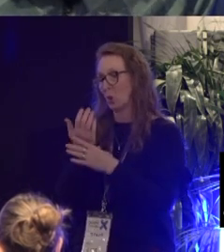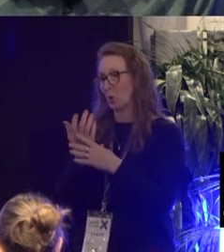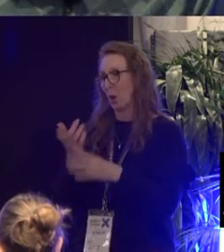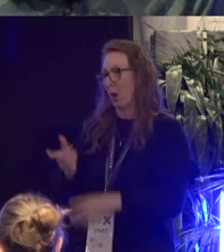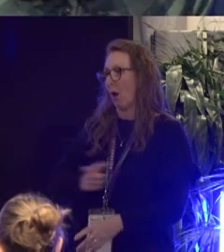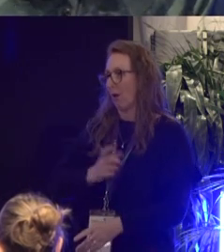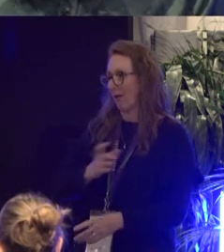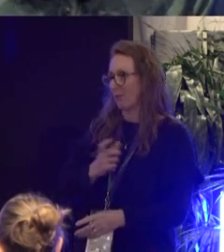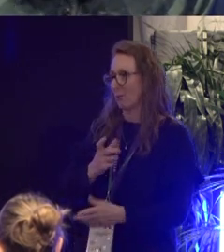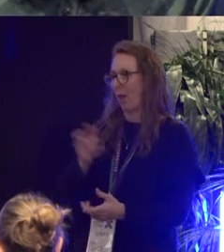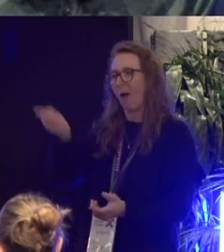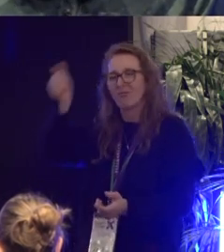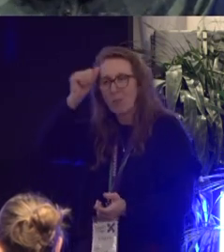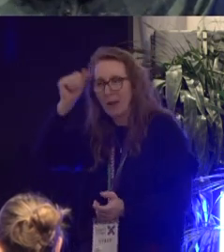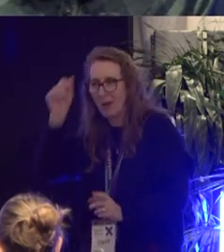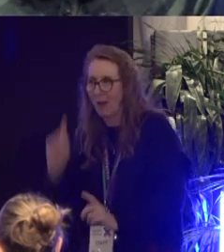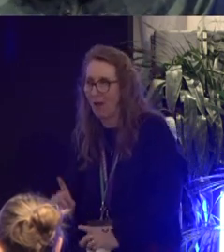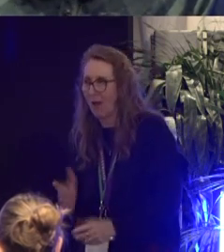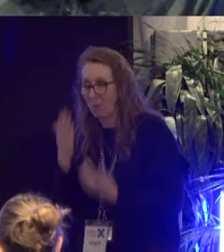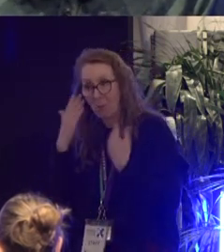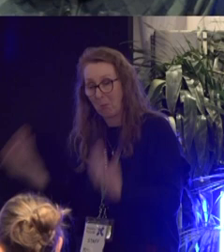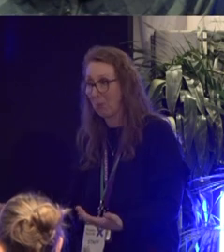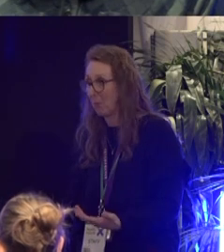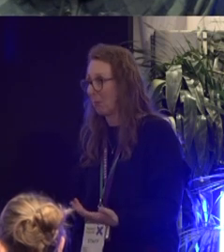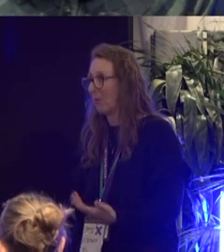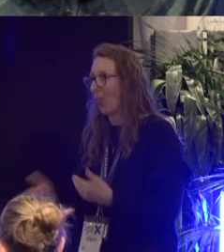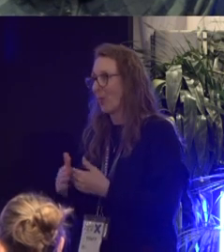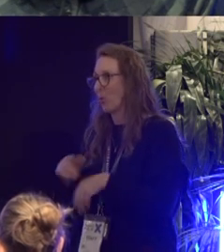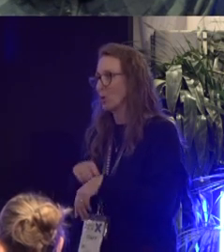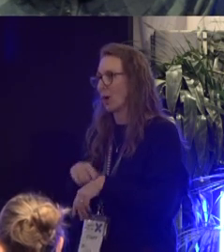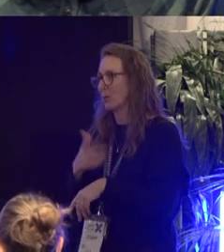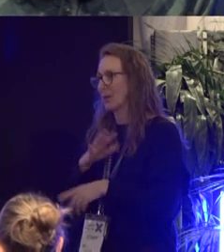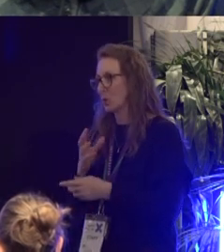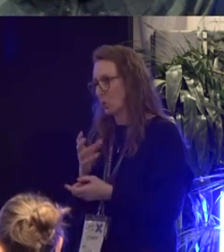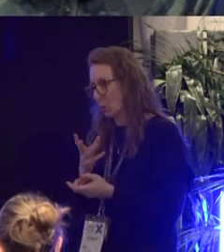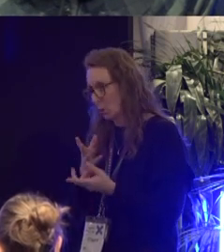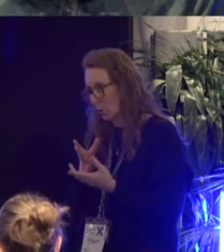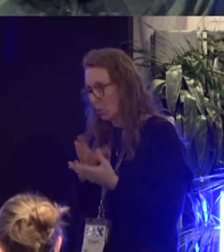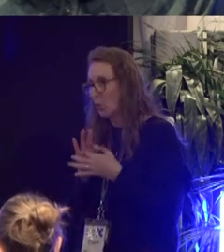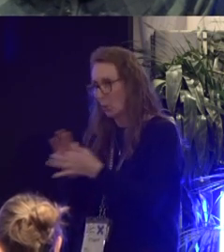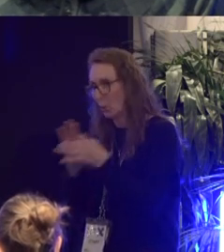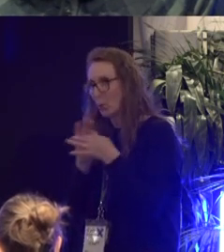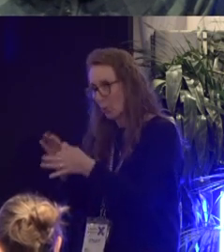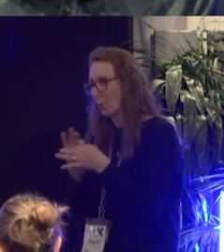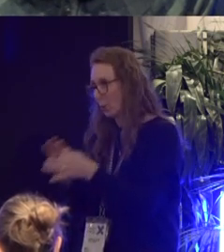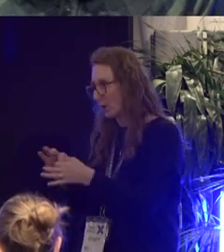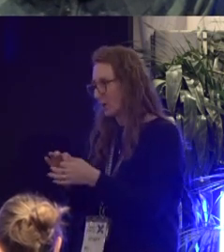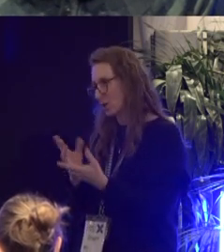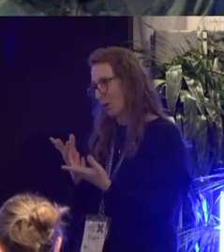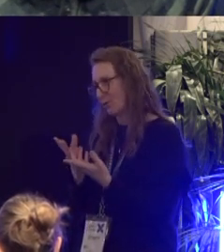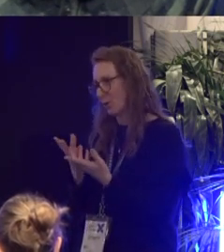uncomfortable, unfamiliar that is, like, the more time you have to spend with people. So you kind of have to offer a payoff.